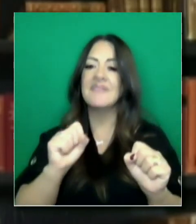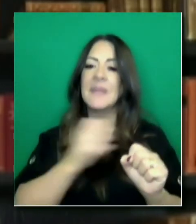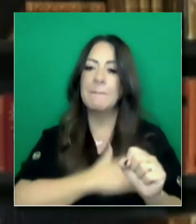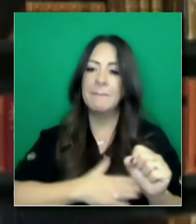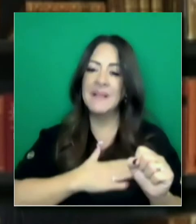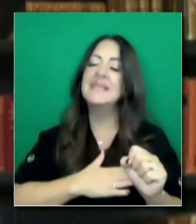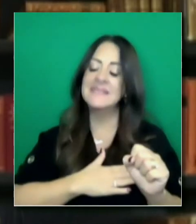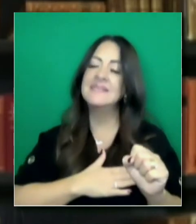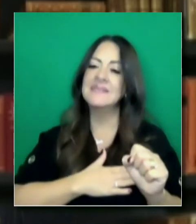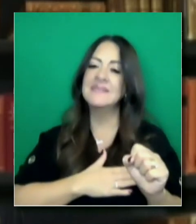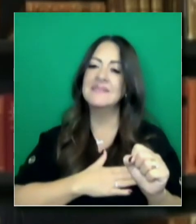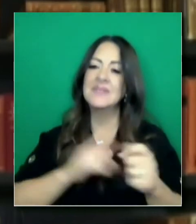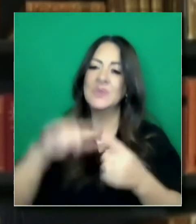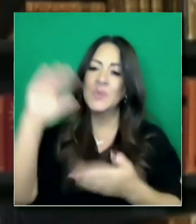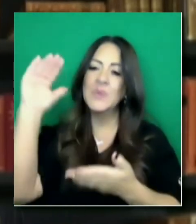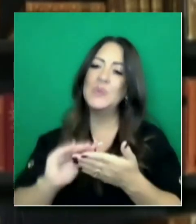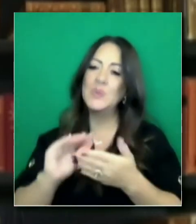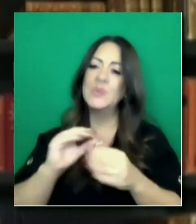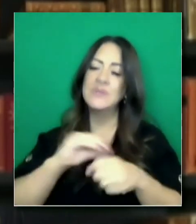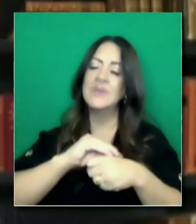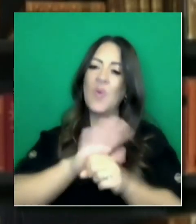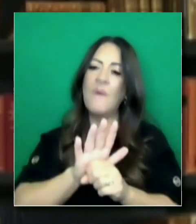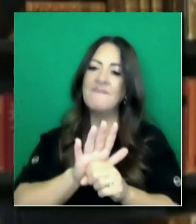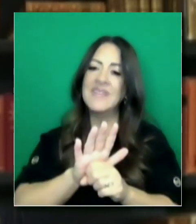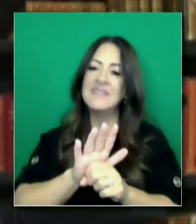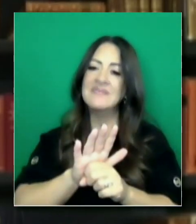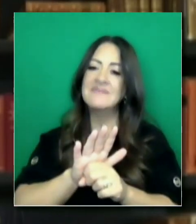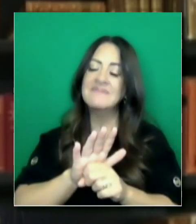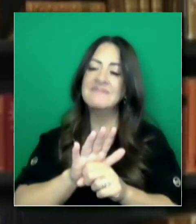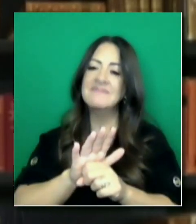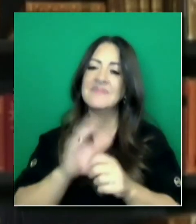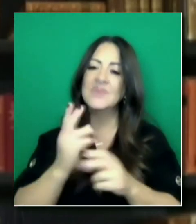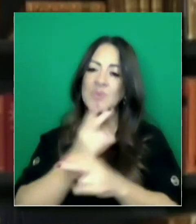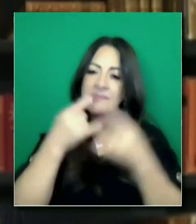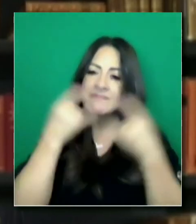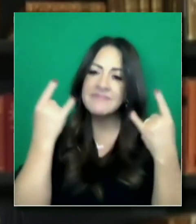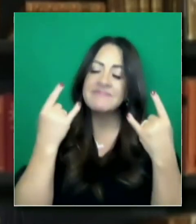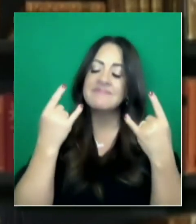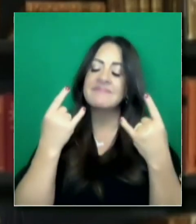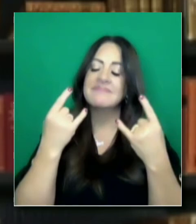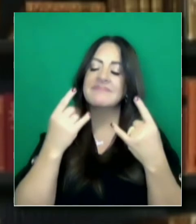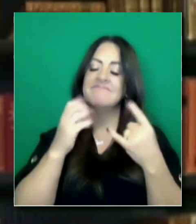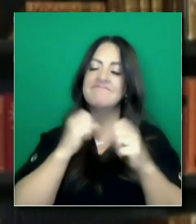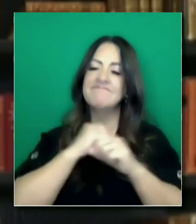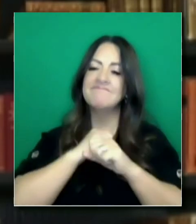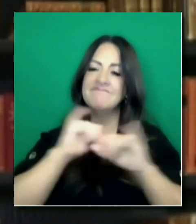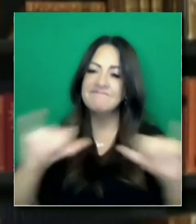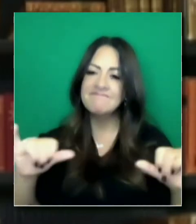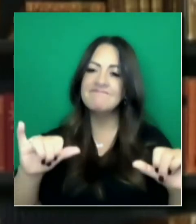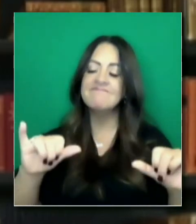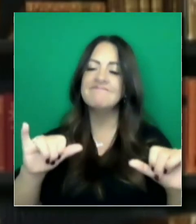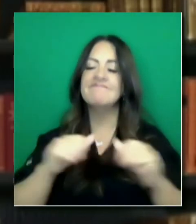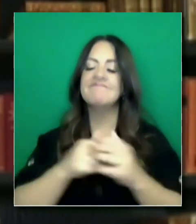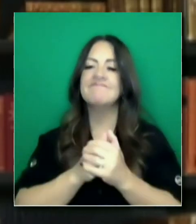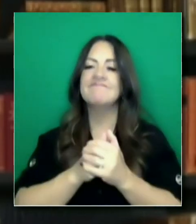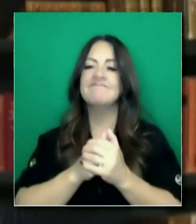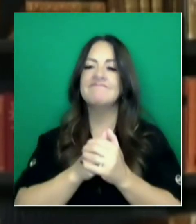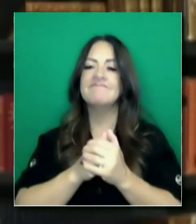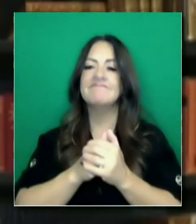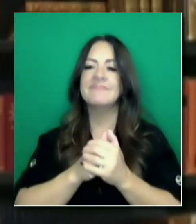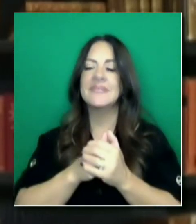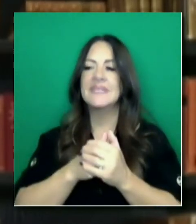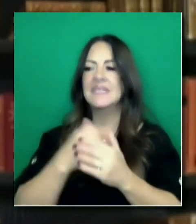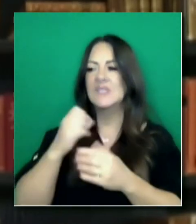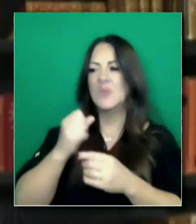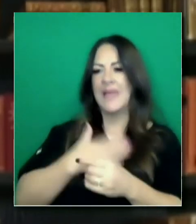they can to mitigate the spread of this virus during this very, very challenging time. Some encouraging